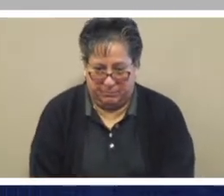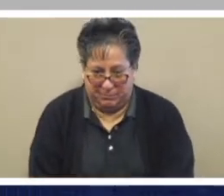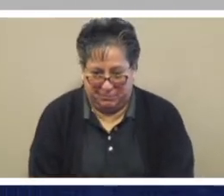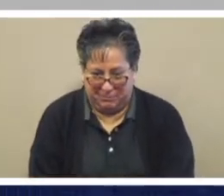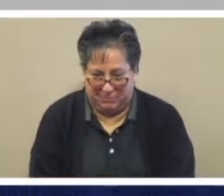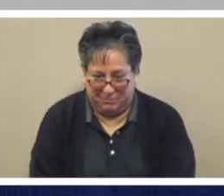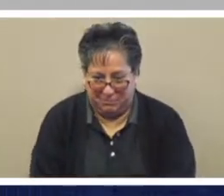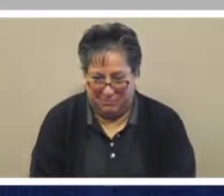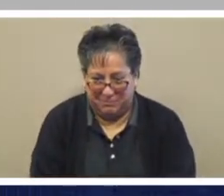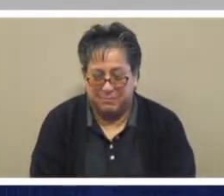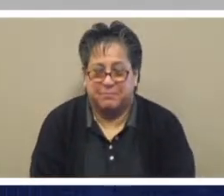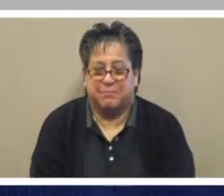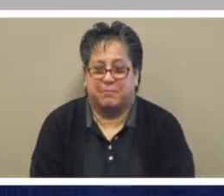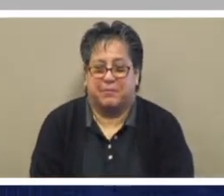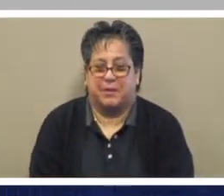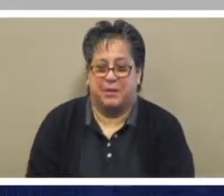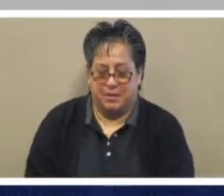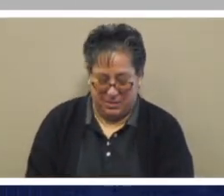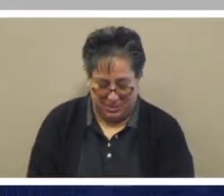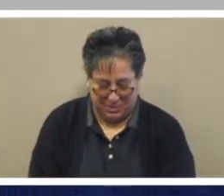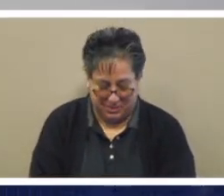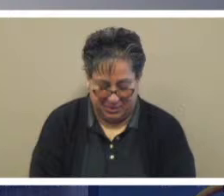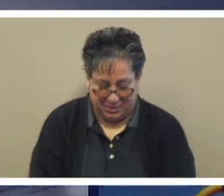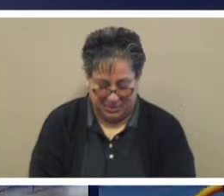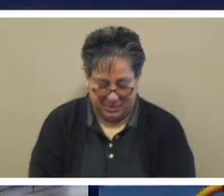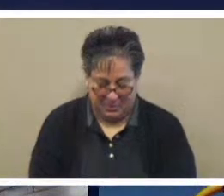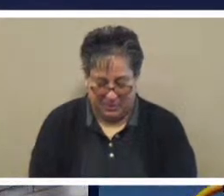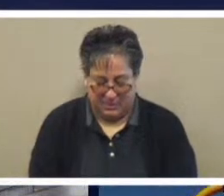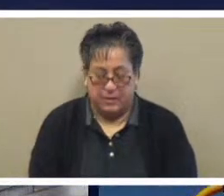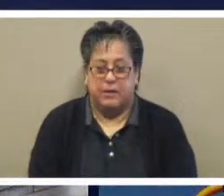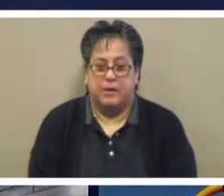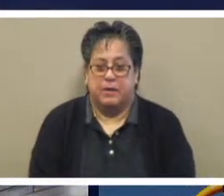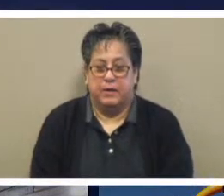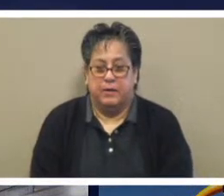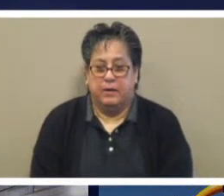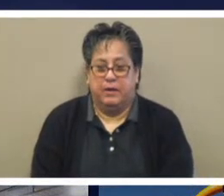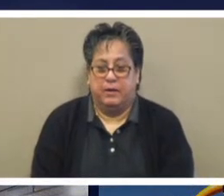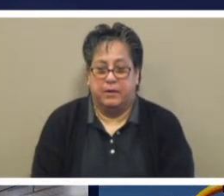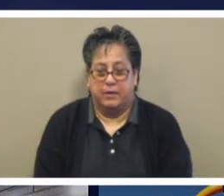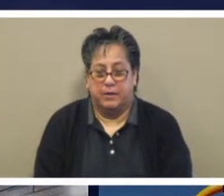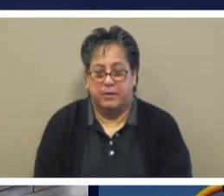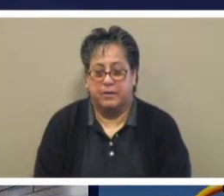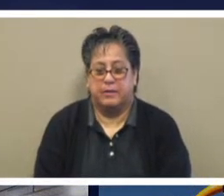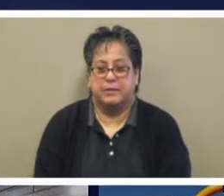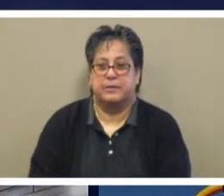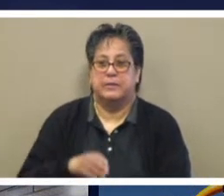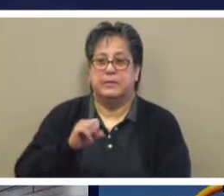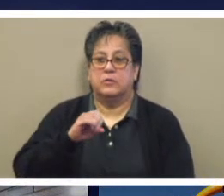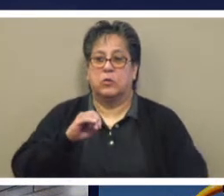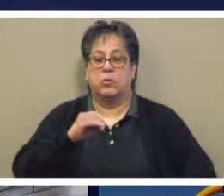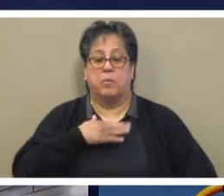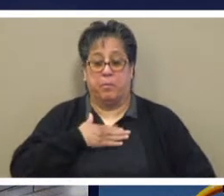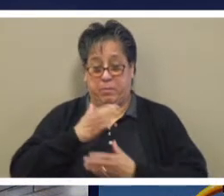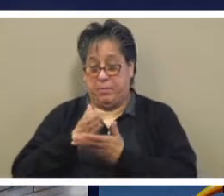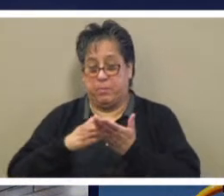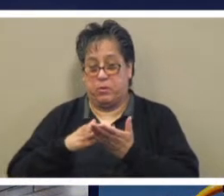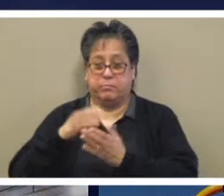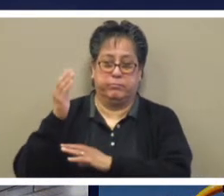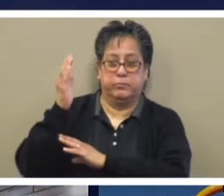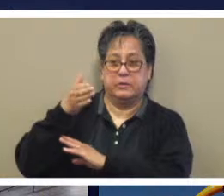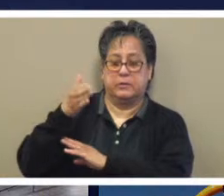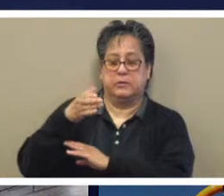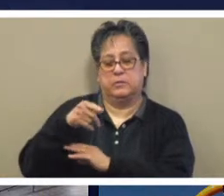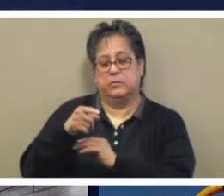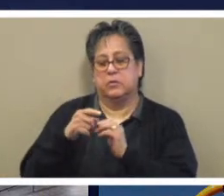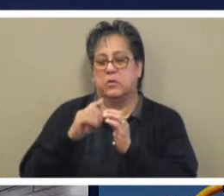slide pace. So my portion of the presentation is going to focus on the